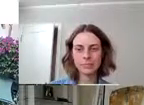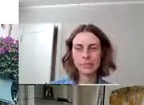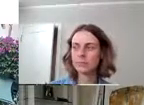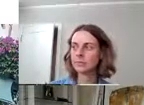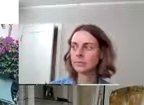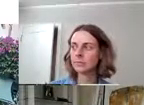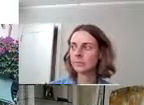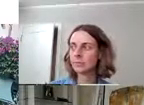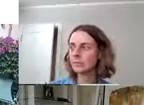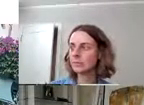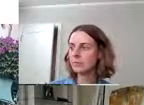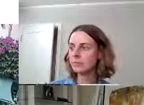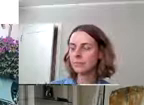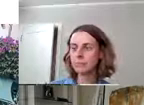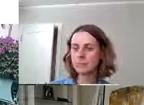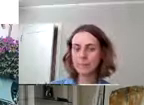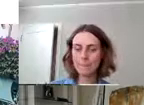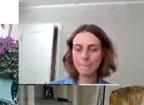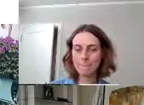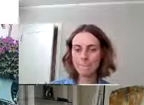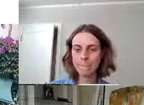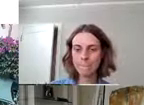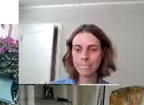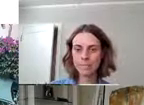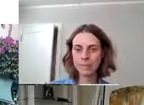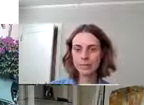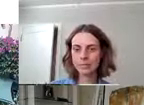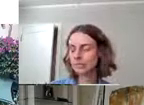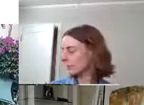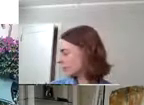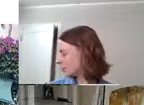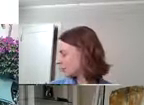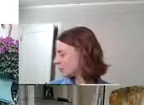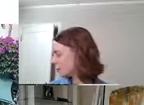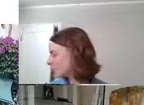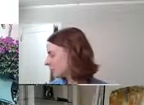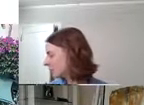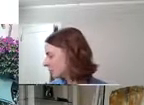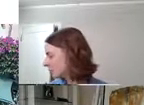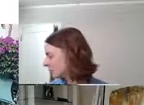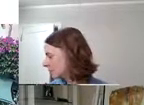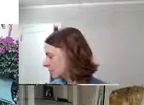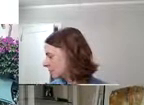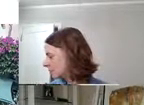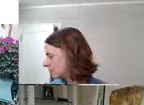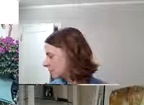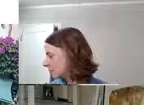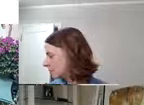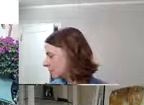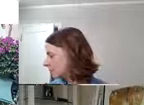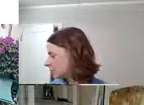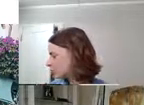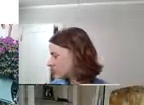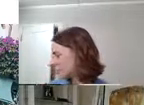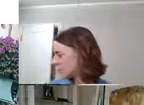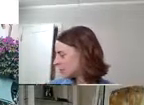tower, a favorite selfie spot for locals and for tourists. Well, wistfully, I think by now, thinking of a Grace Kelly